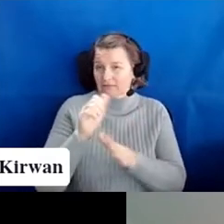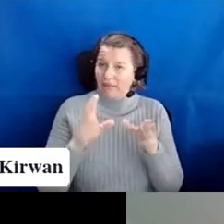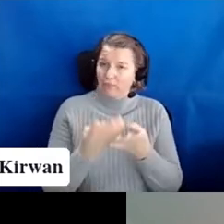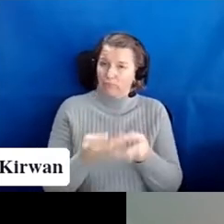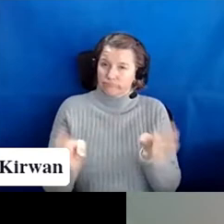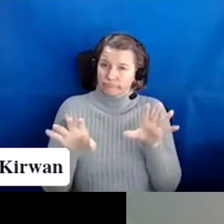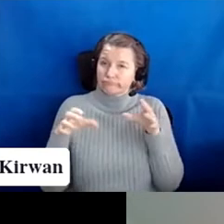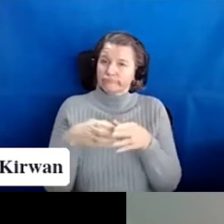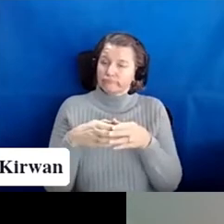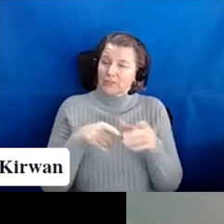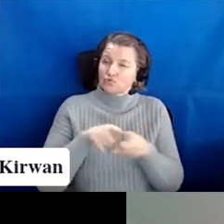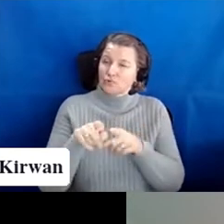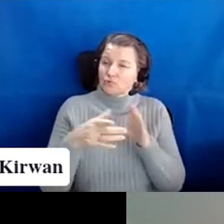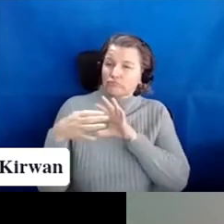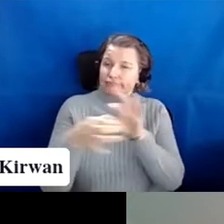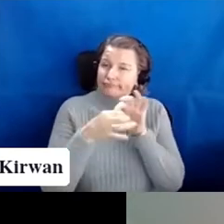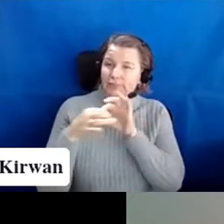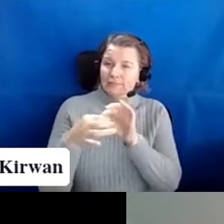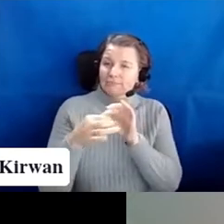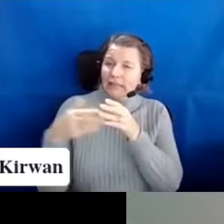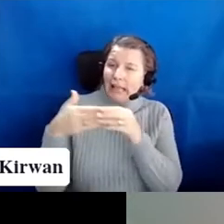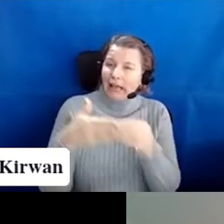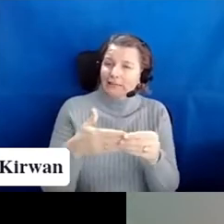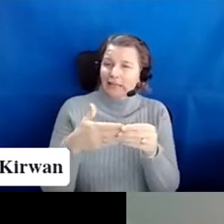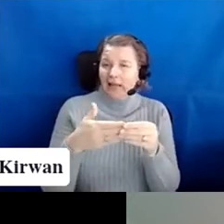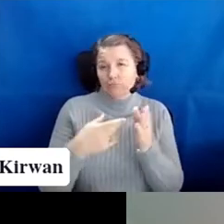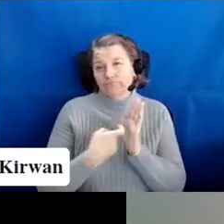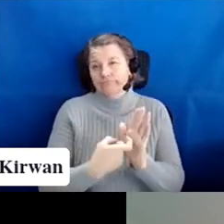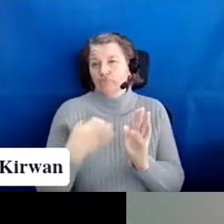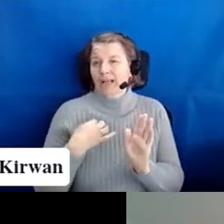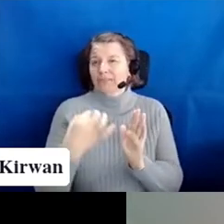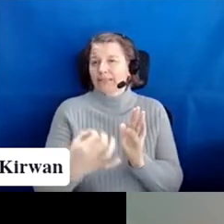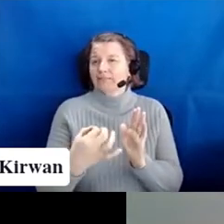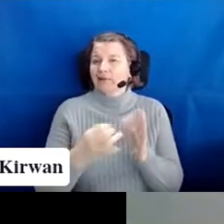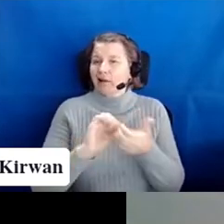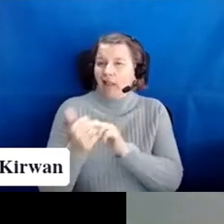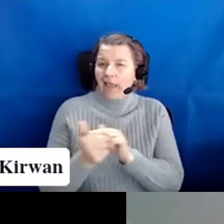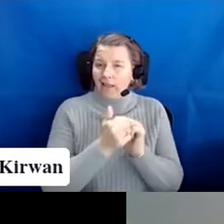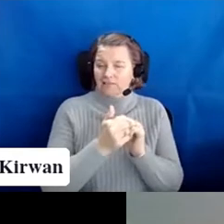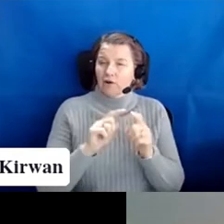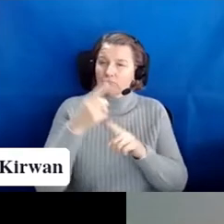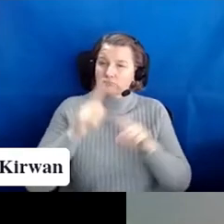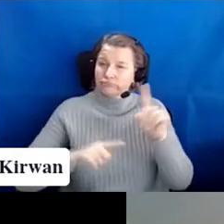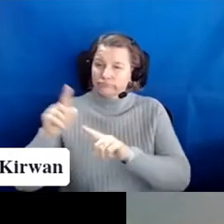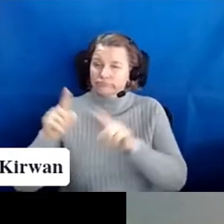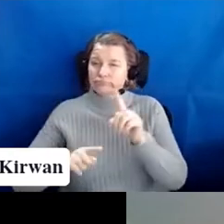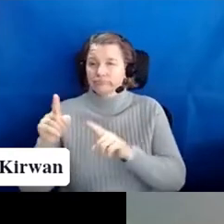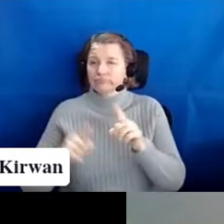on connecting, guiding, and representing colleagues from across education, creative industries, and